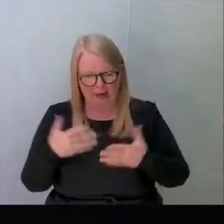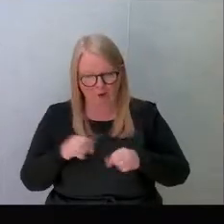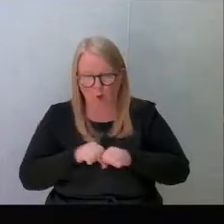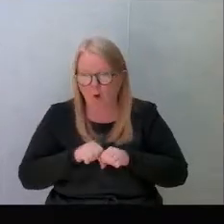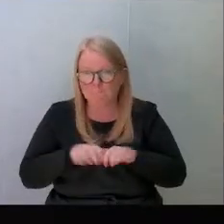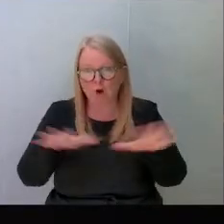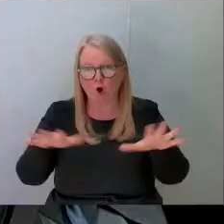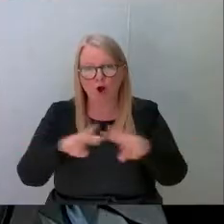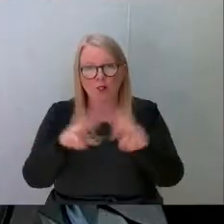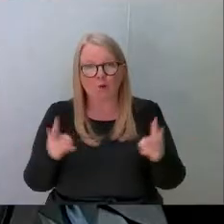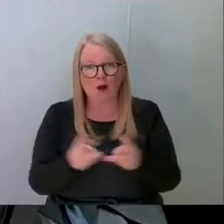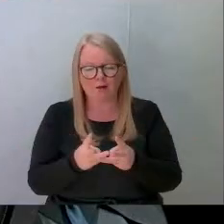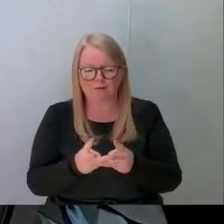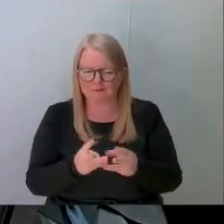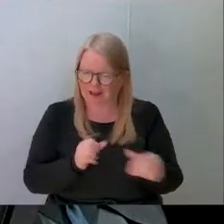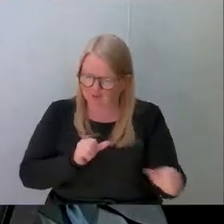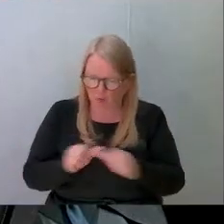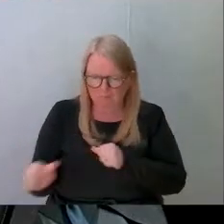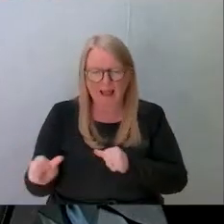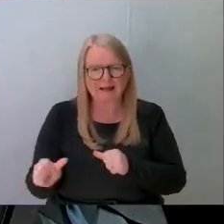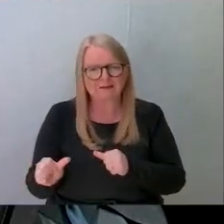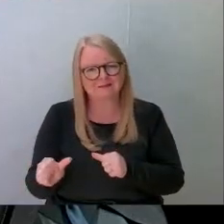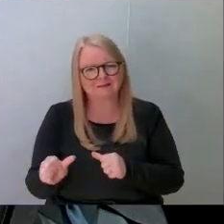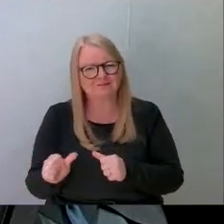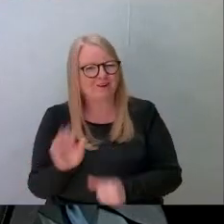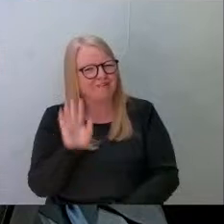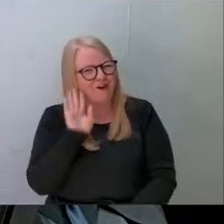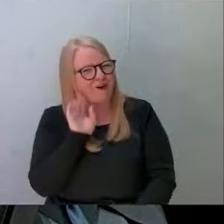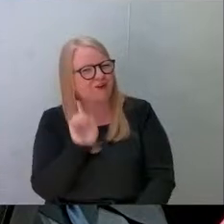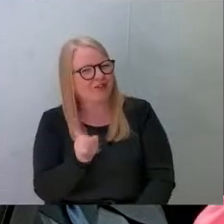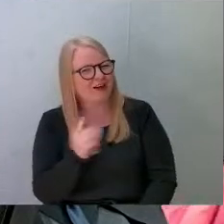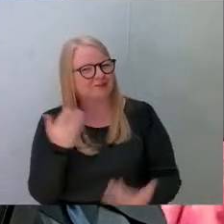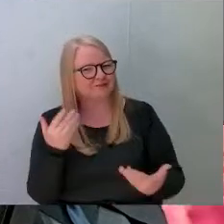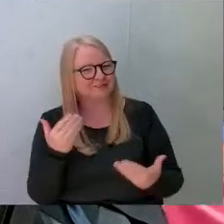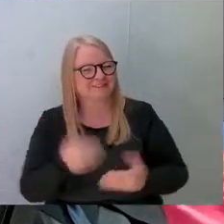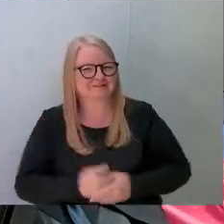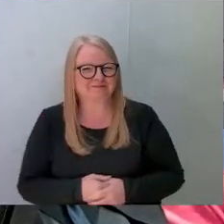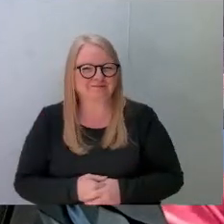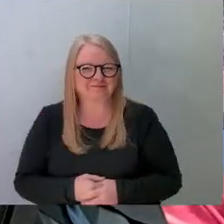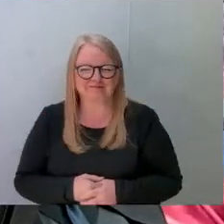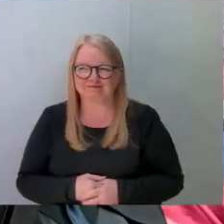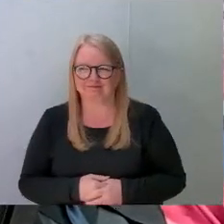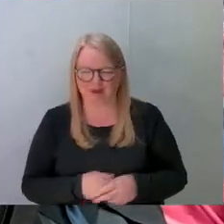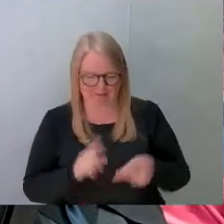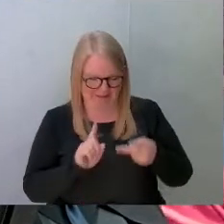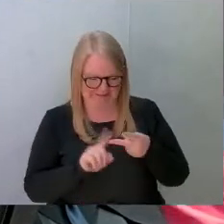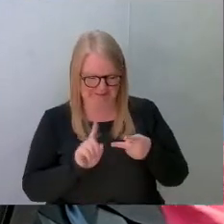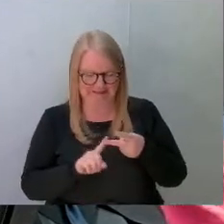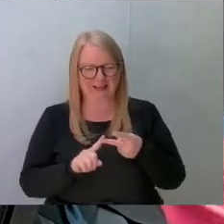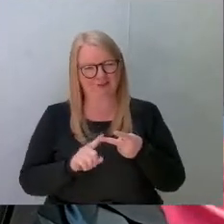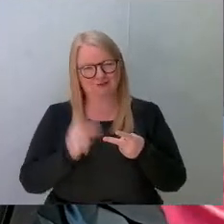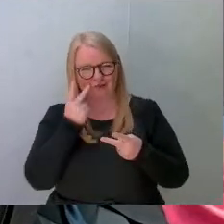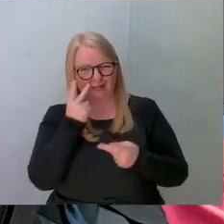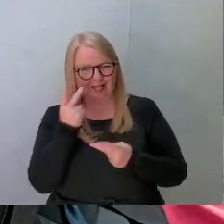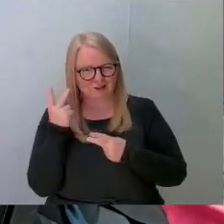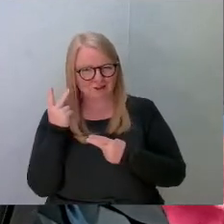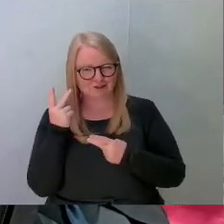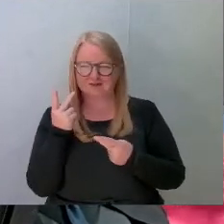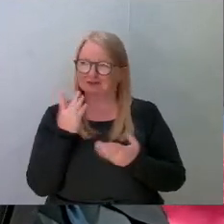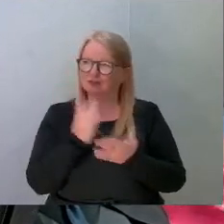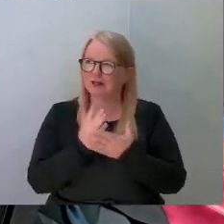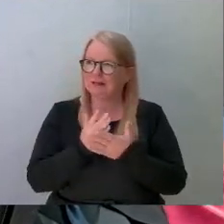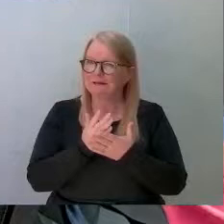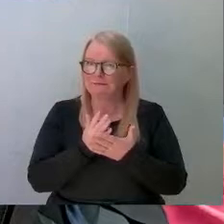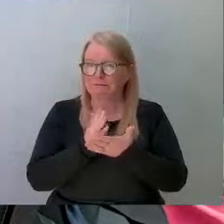and give your best. And that's what I've heard today. So my second reflection is really the importance of embracing